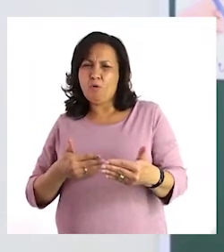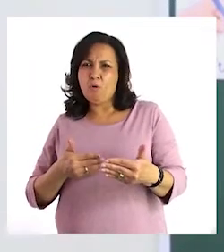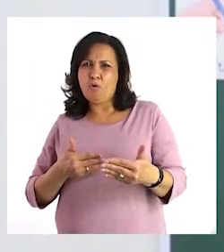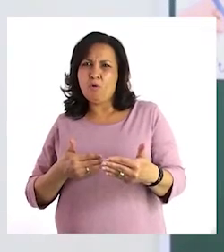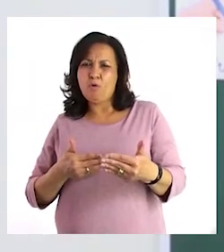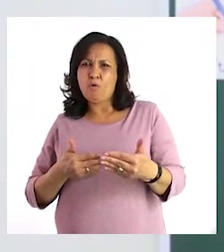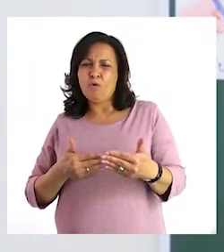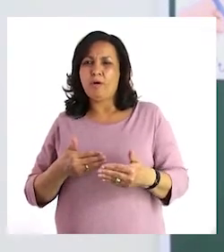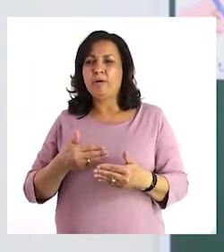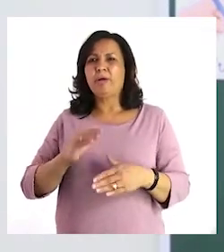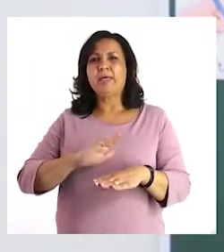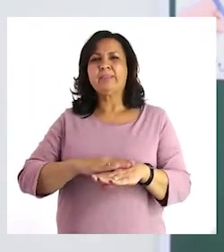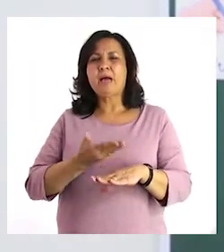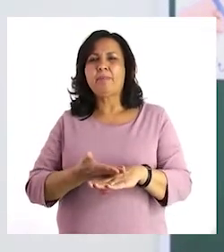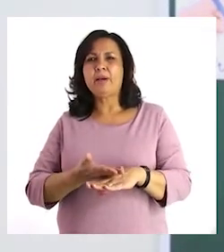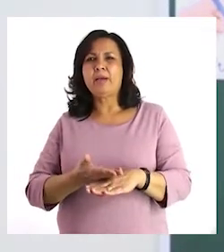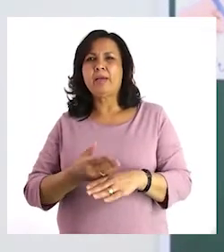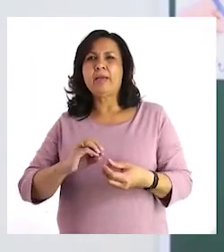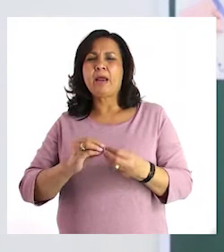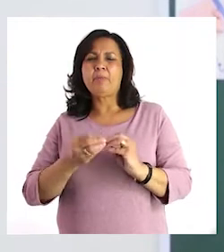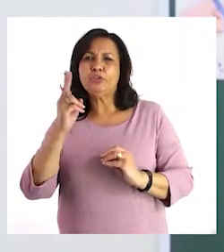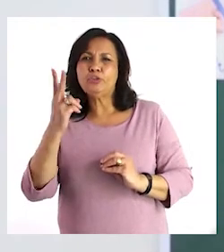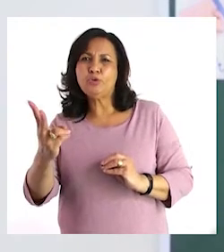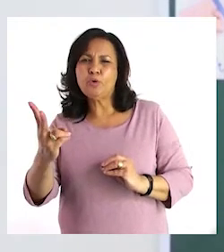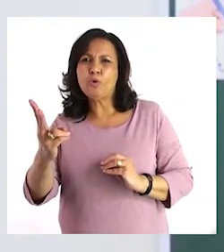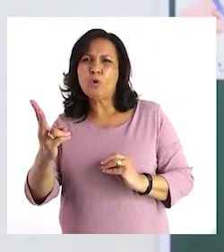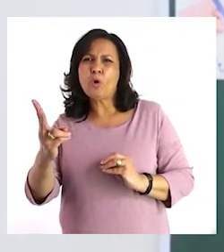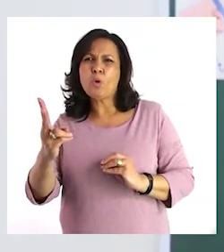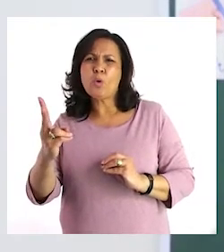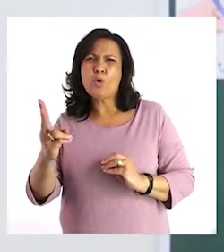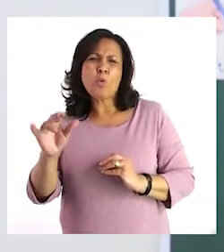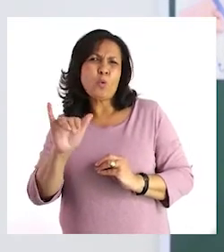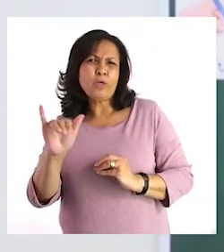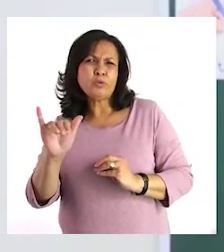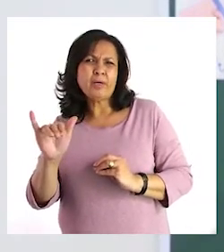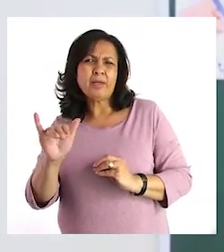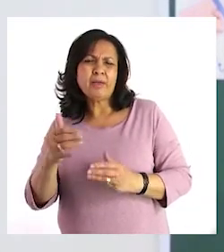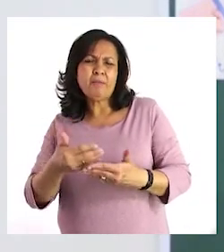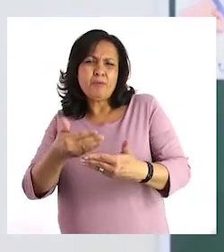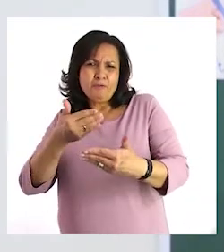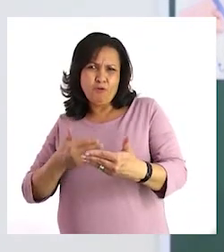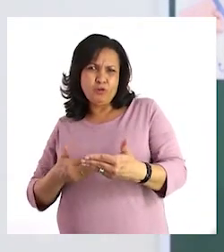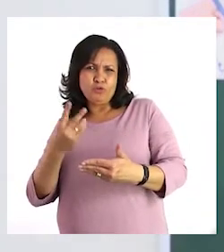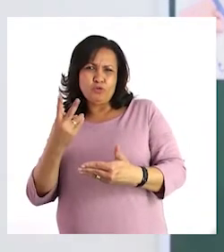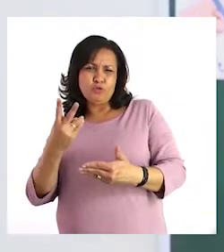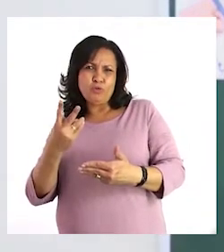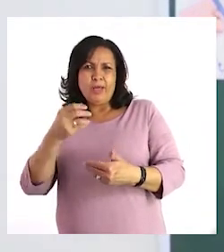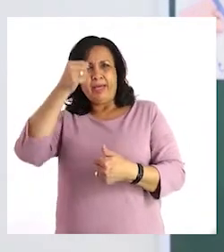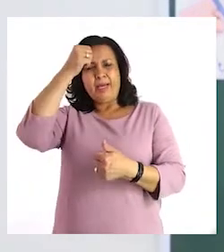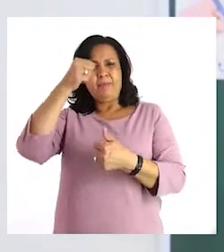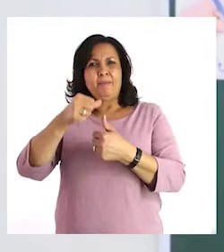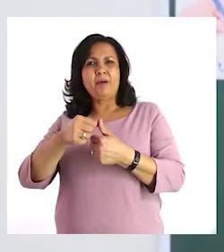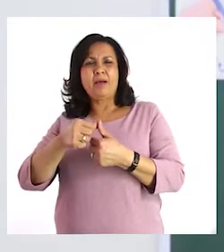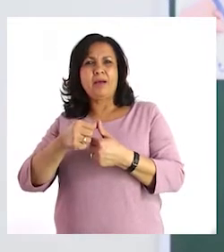example, number 2. If we look at number 2 and we ask, what comes before number 2? Remember, we talk